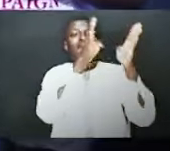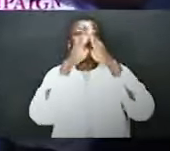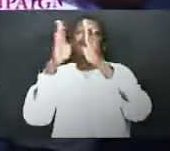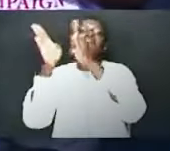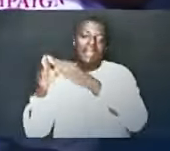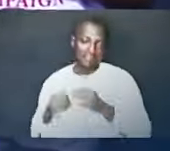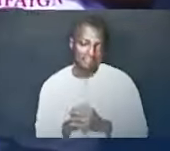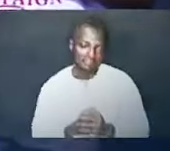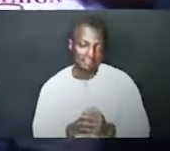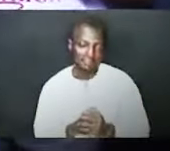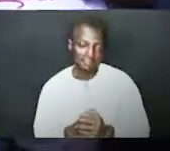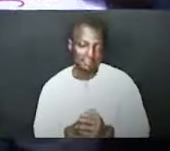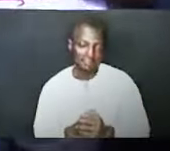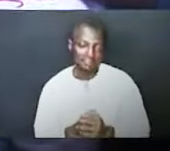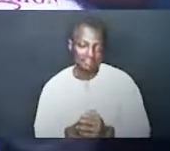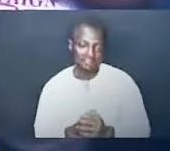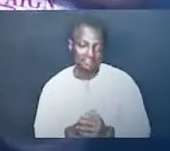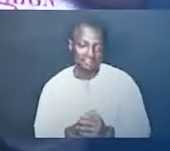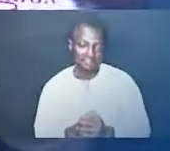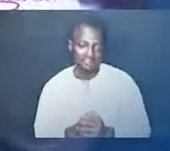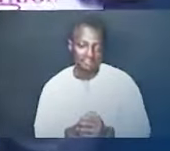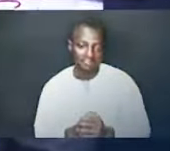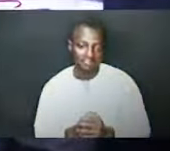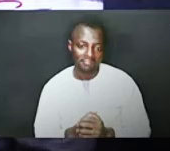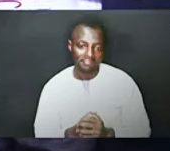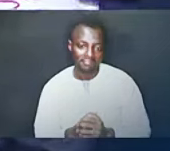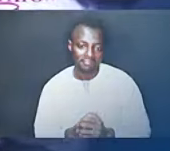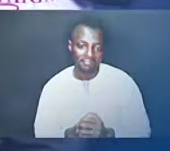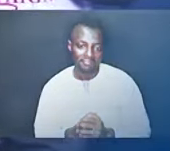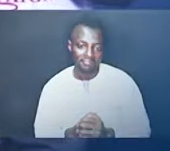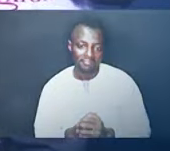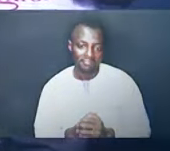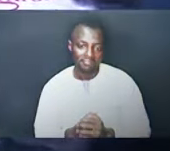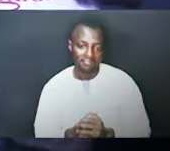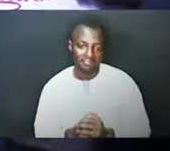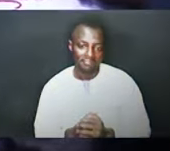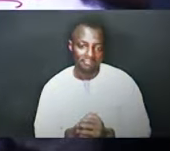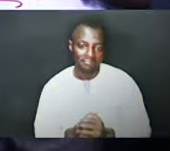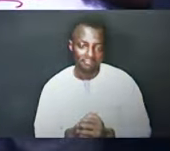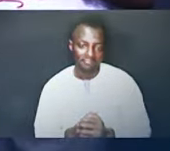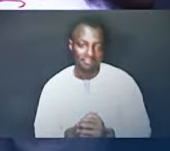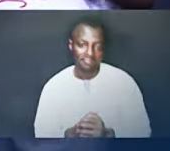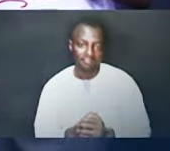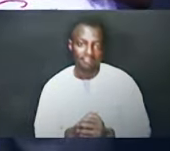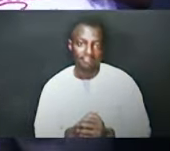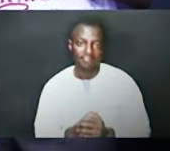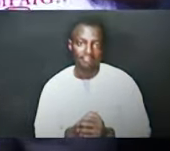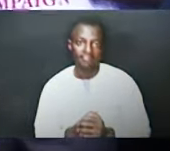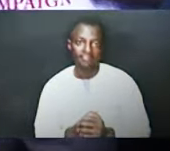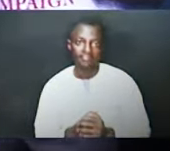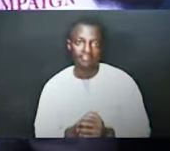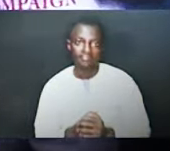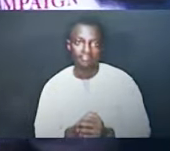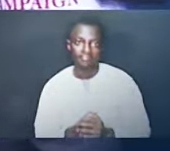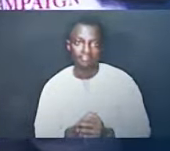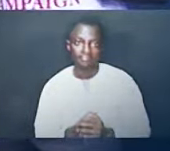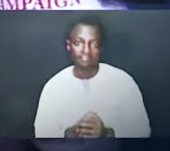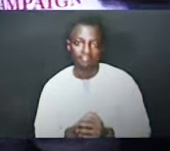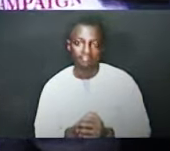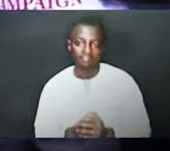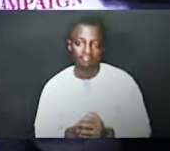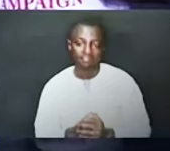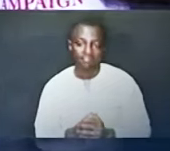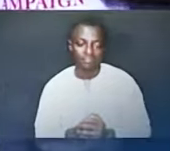ni ba kasa no se yenge janom sorry bepo yi so na modie mo kan se Jerusalem e fa ko a esese wo sorry.